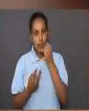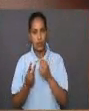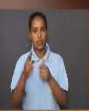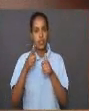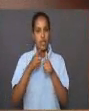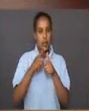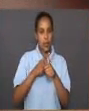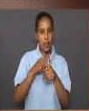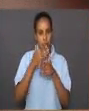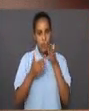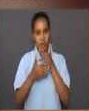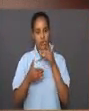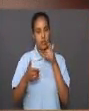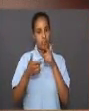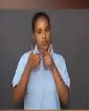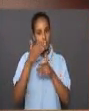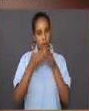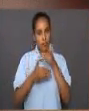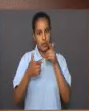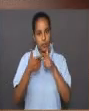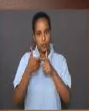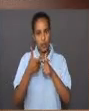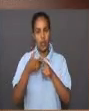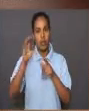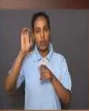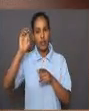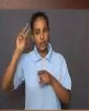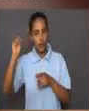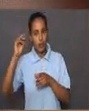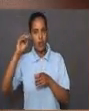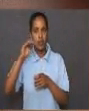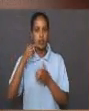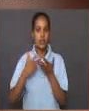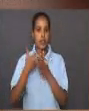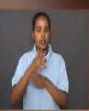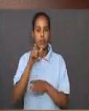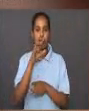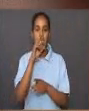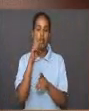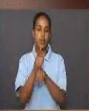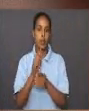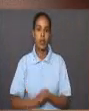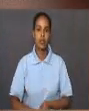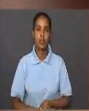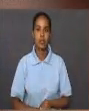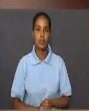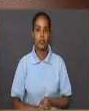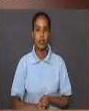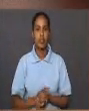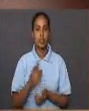both step 1 and step 2 are endothermic, then you are